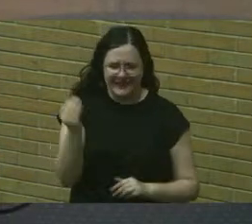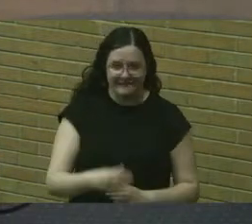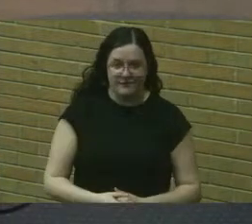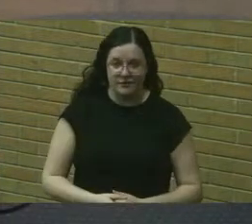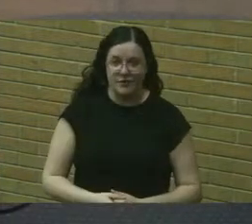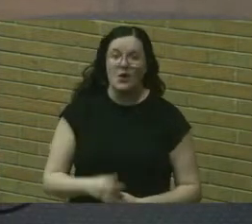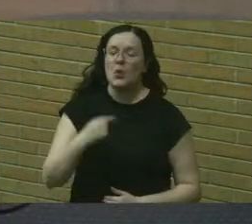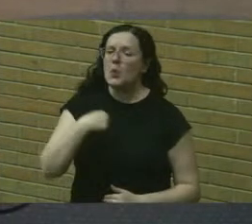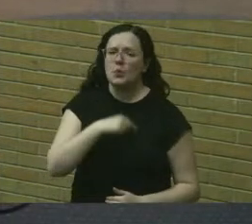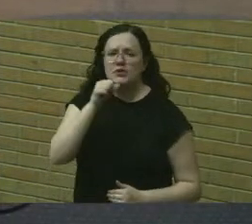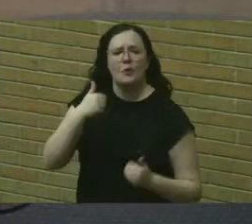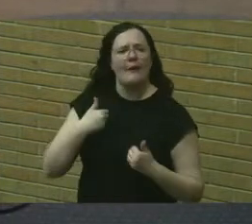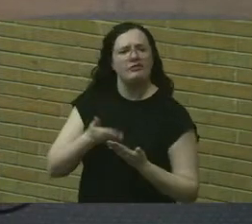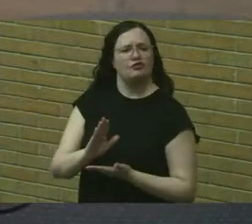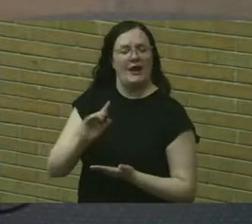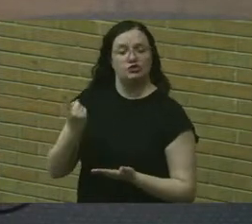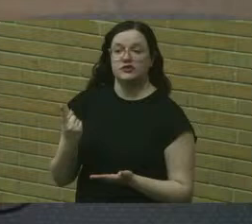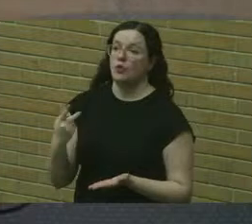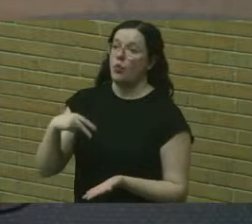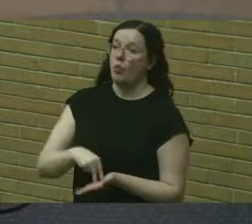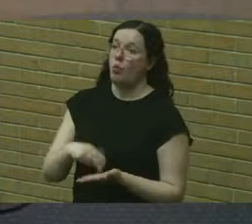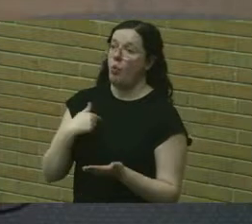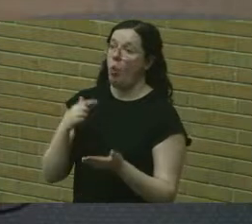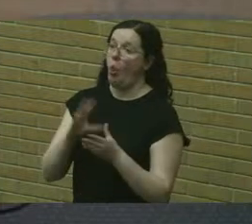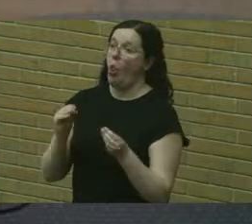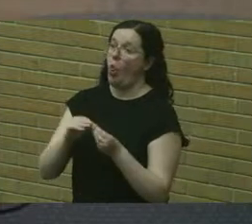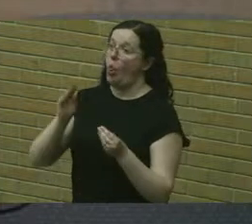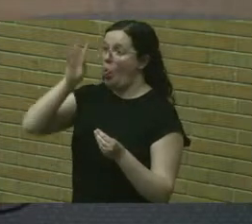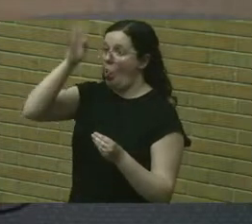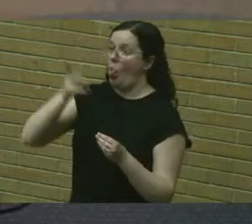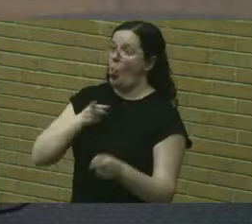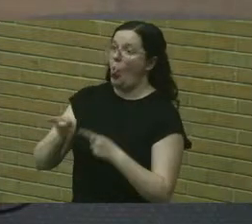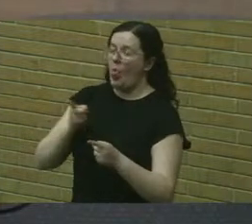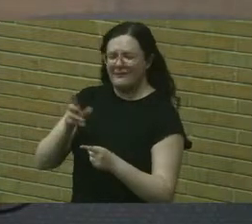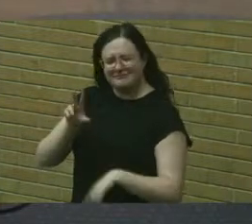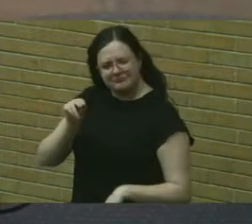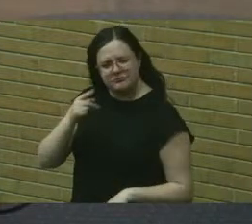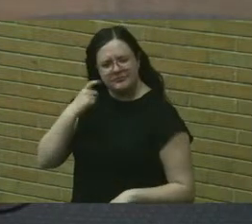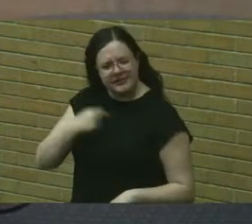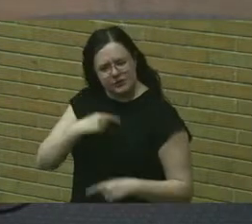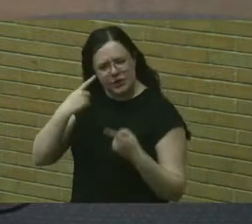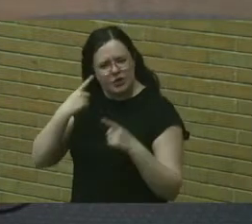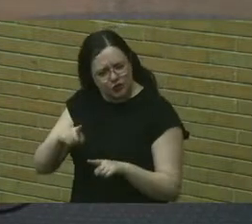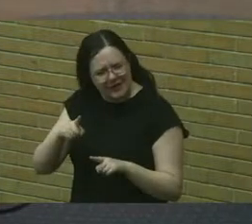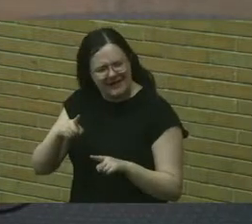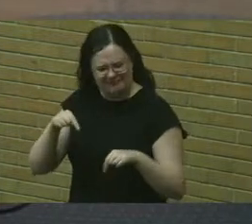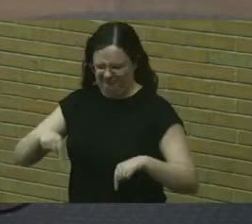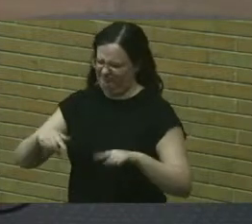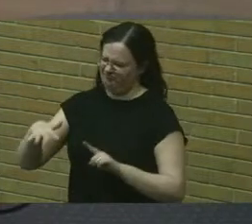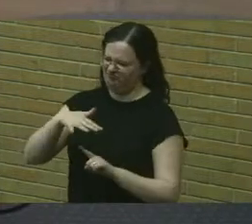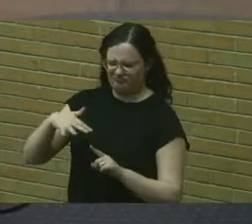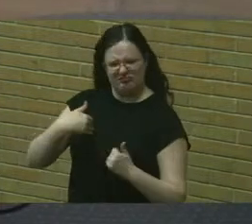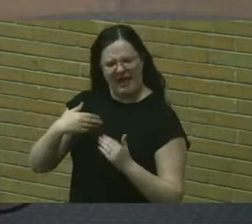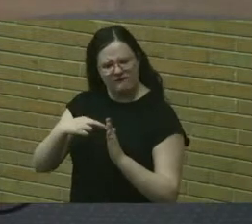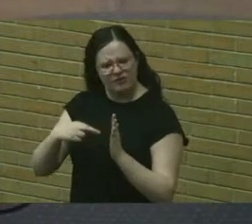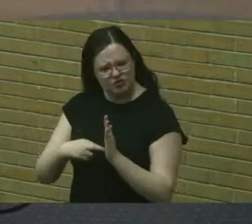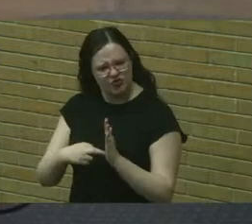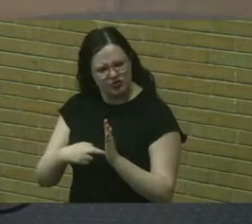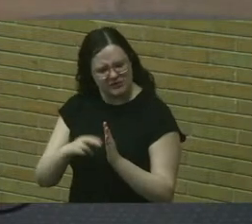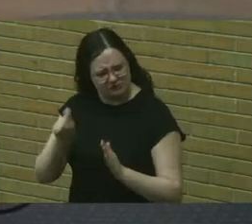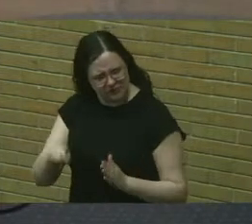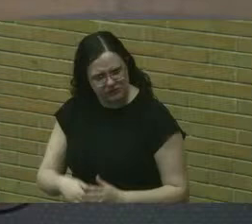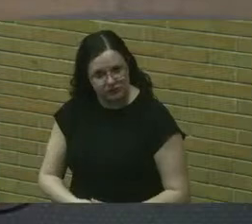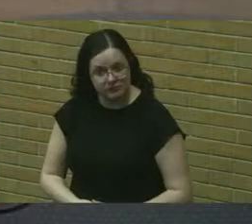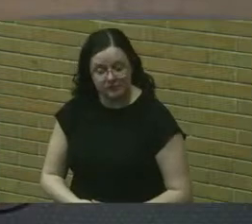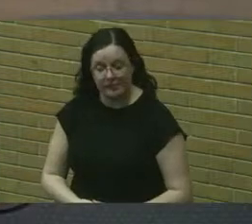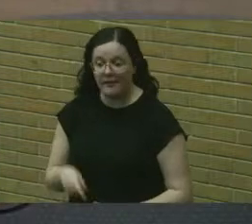anything because we agree on a set of rules and principles within this setting. Bill, when you began the meeting,